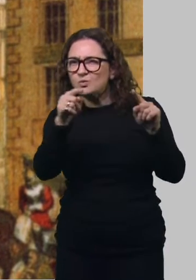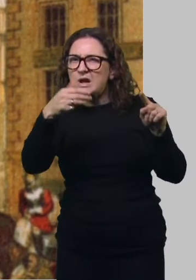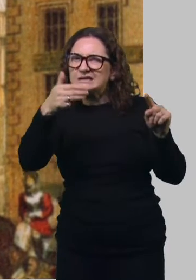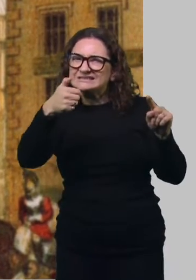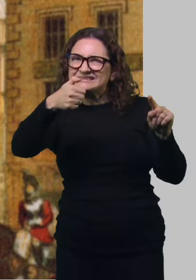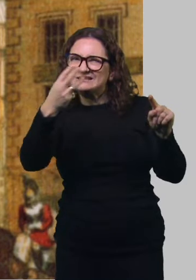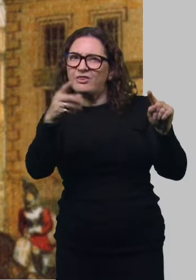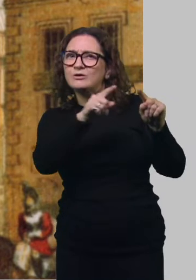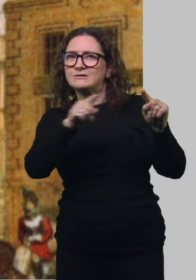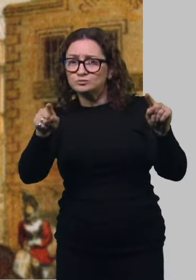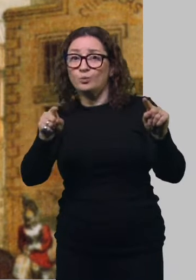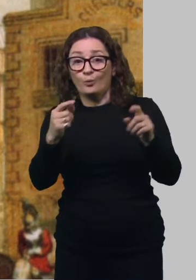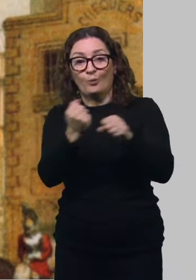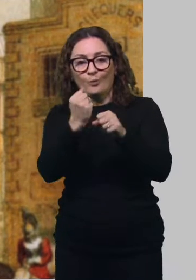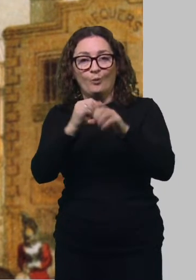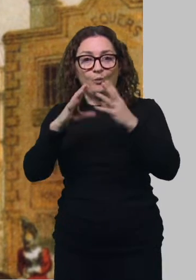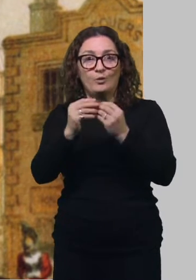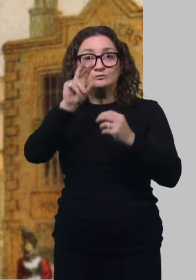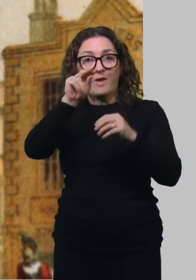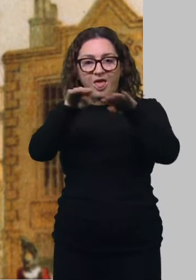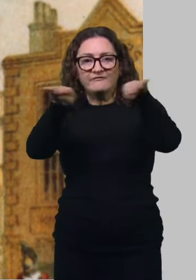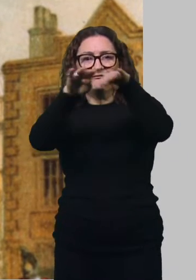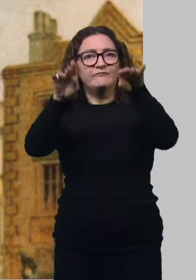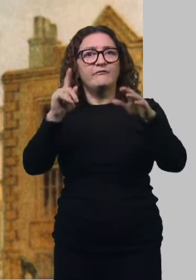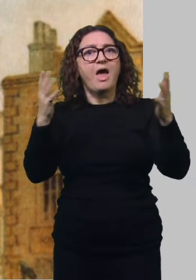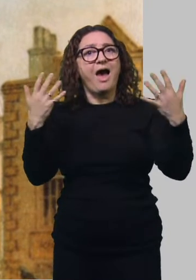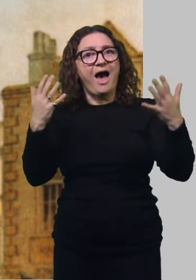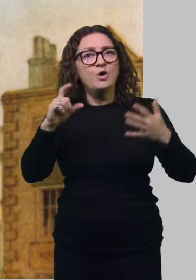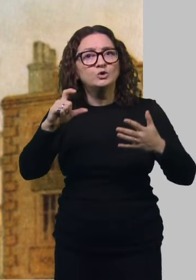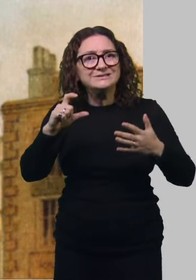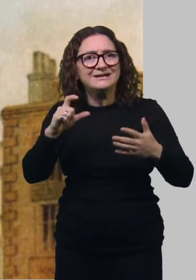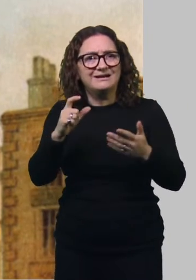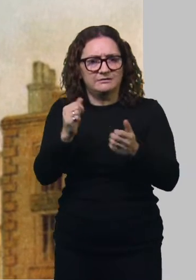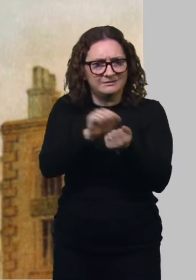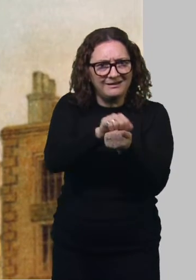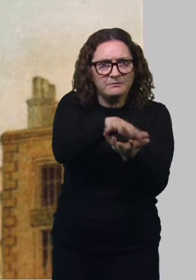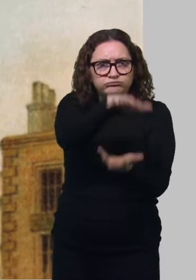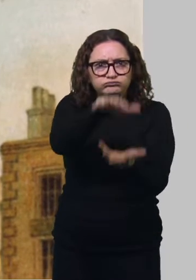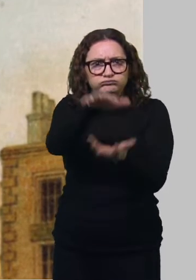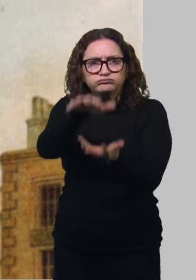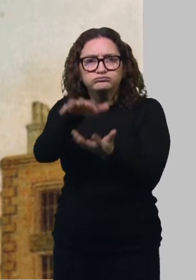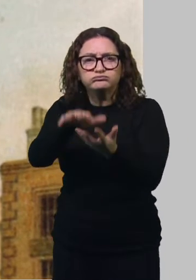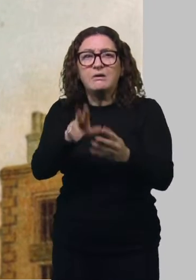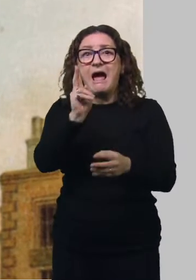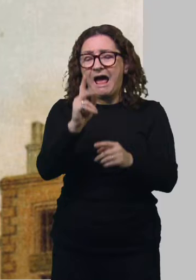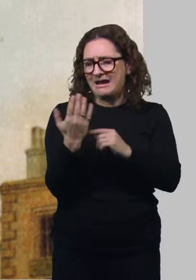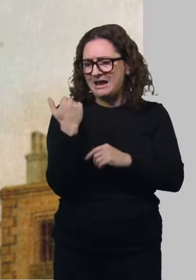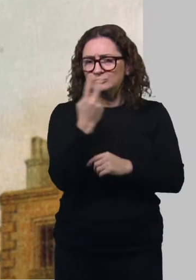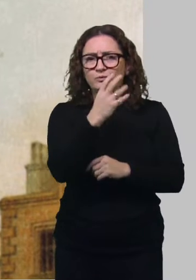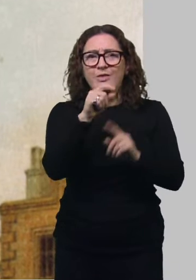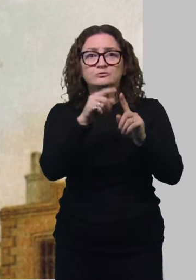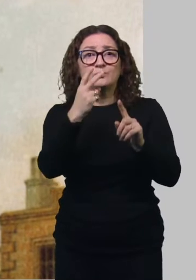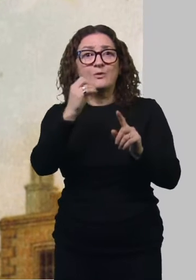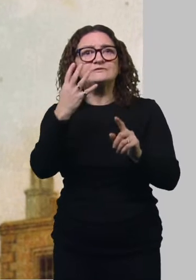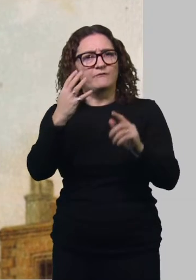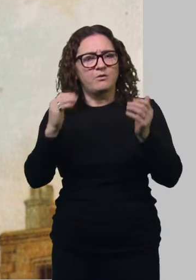again between 2000 and 2004 to bring the air conditioning up to contemporary archive storage standards. Today, there are